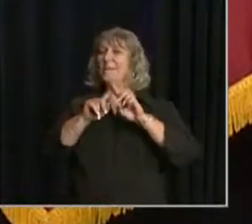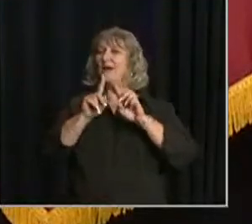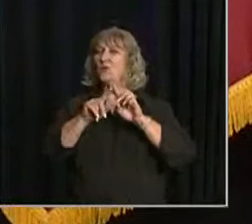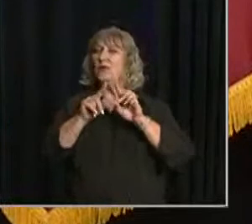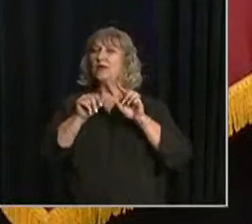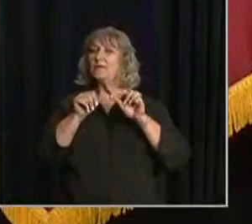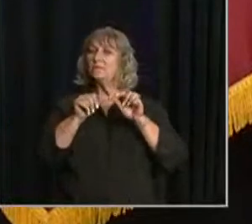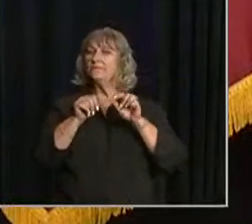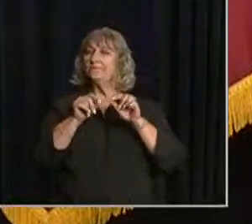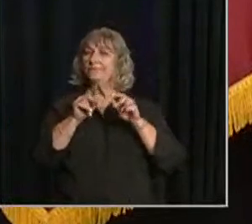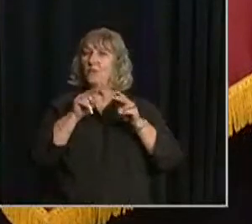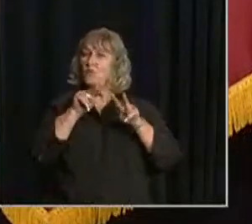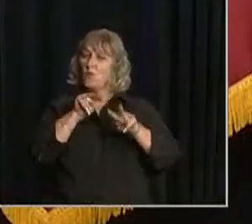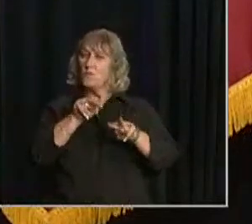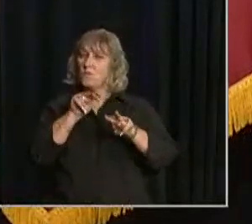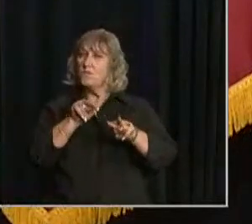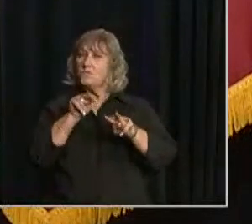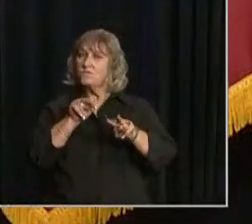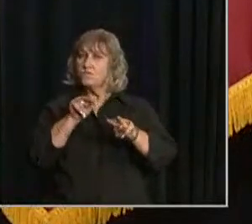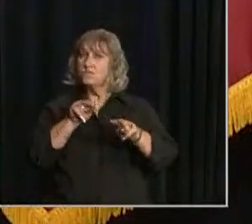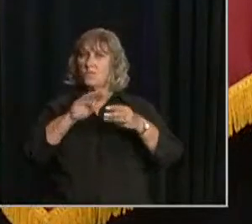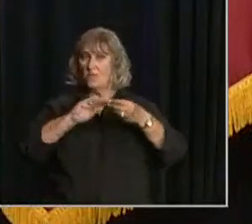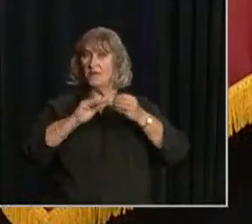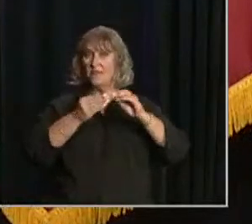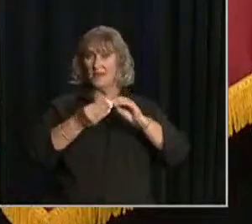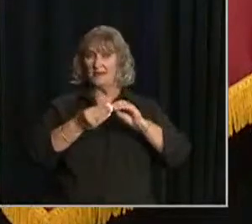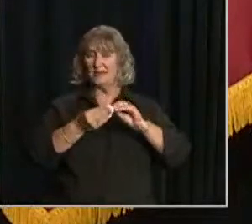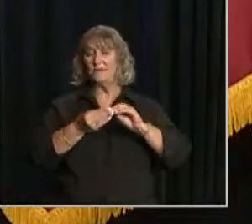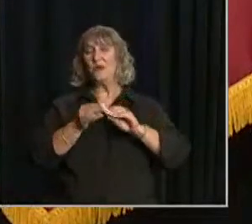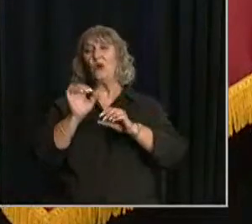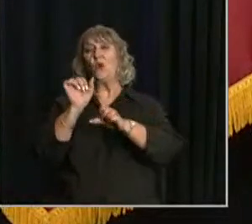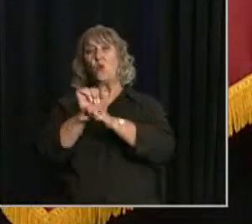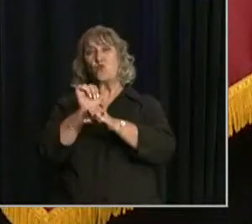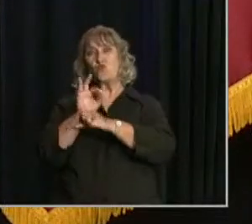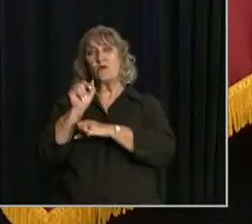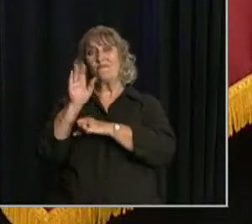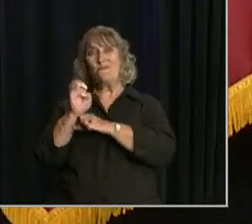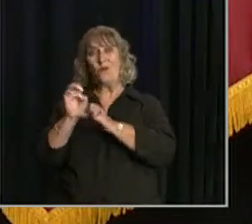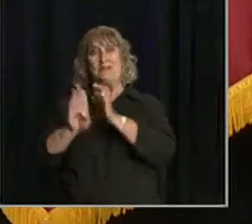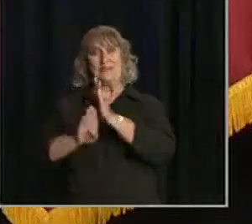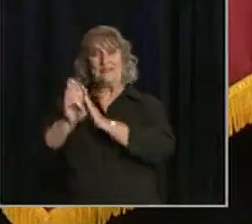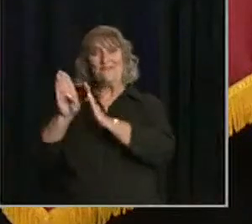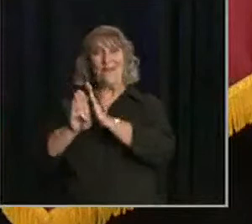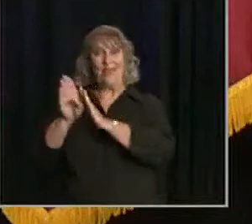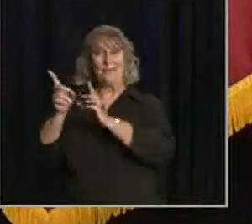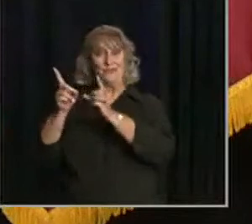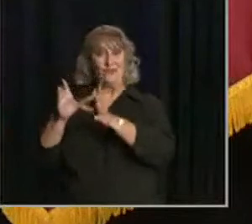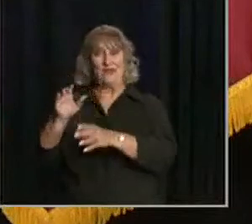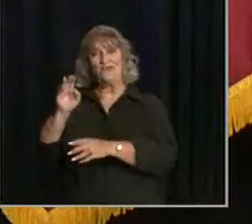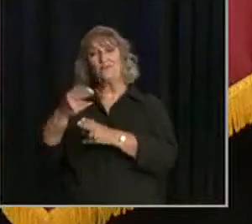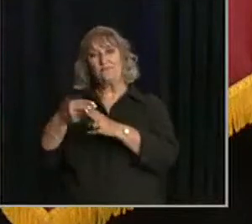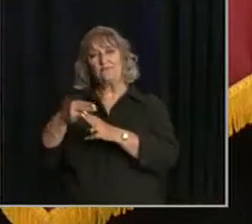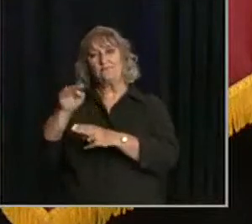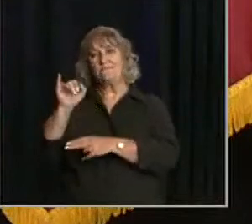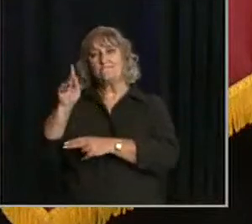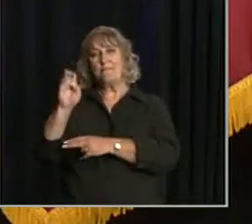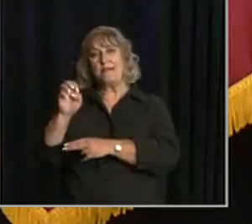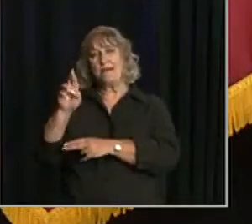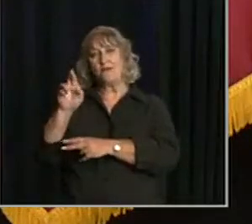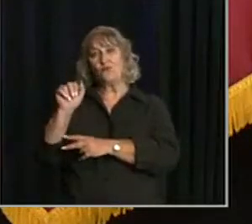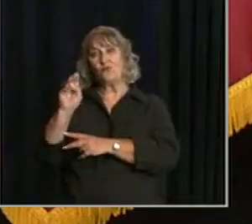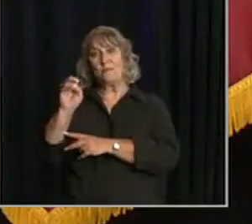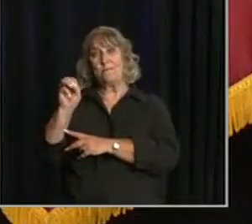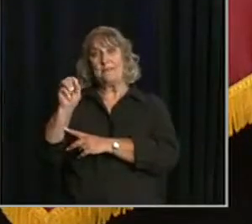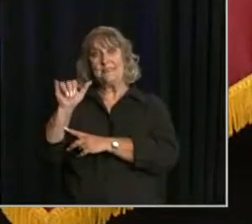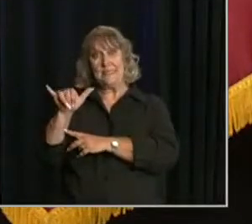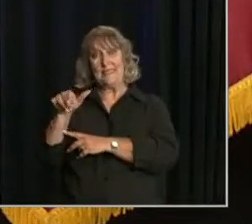you know, we're working with our Workforce Development Director, Mike Ramsey, both on the Train for Jobs program, which still